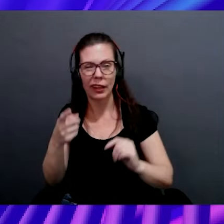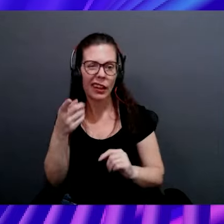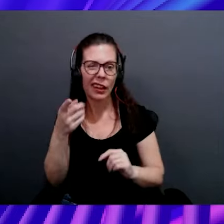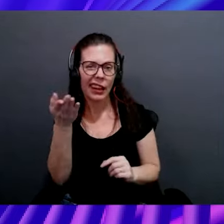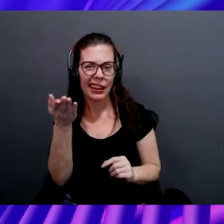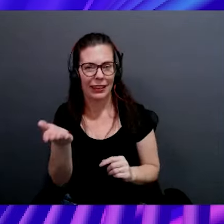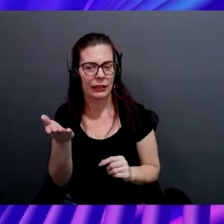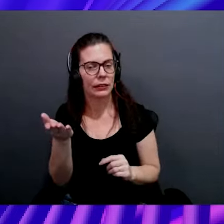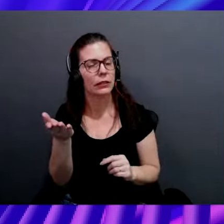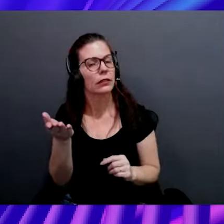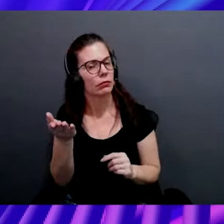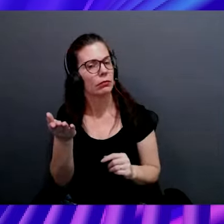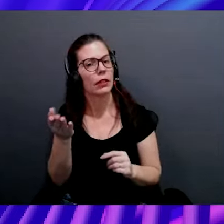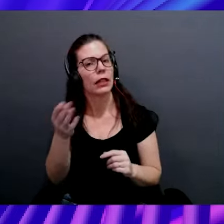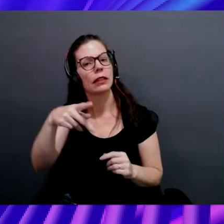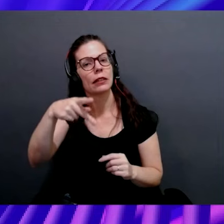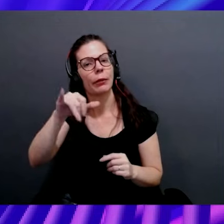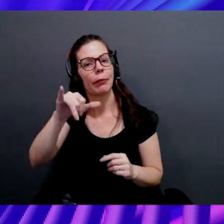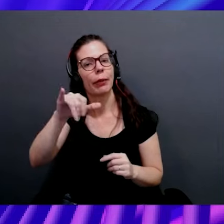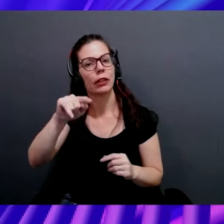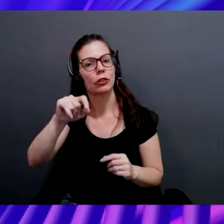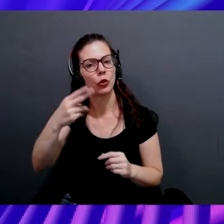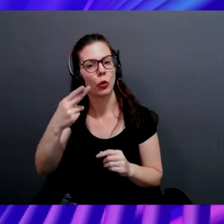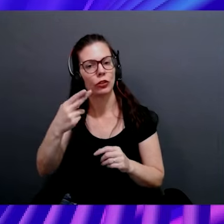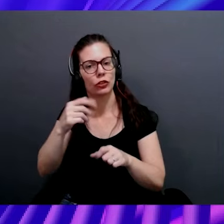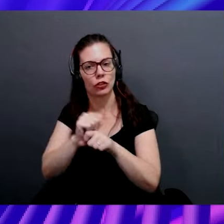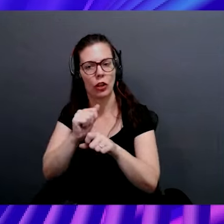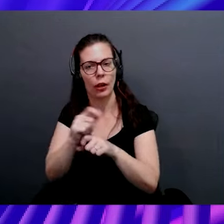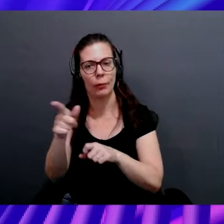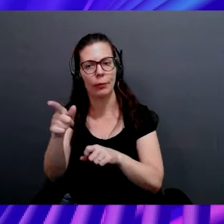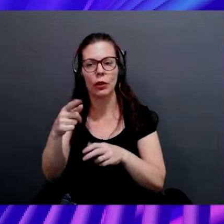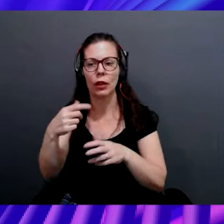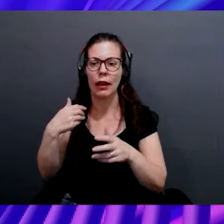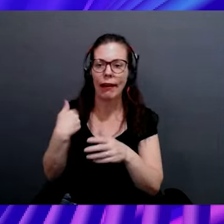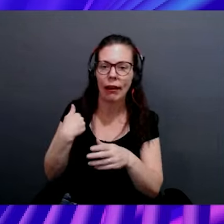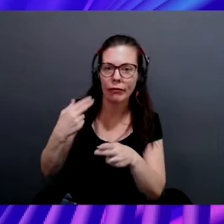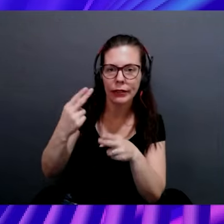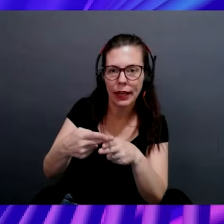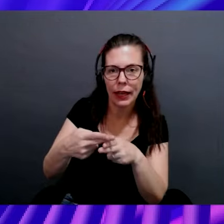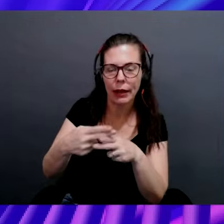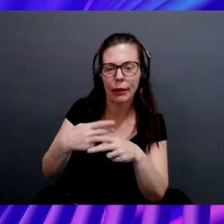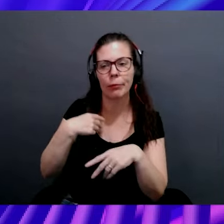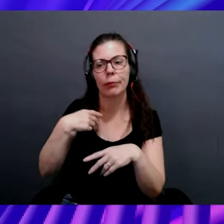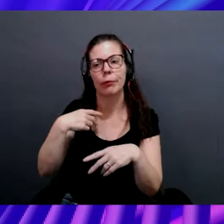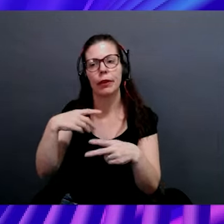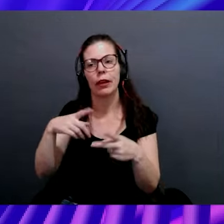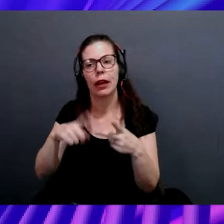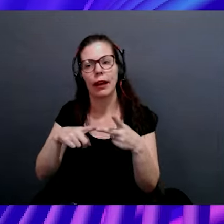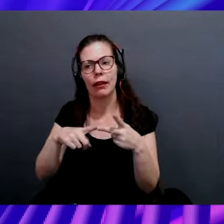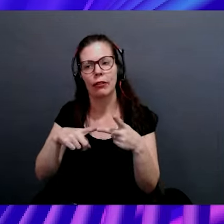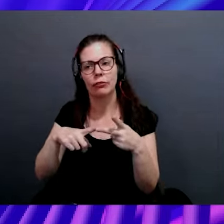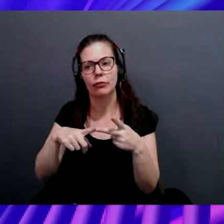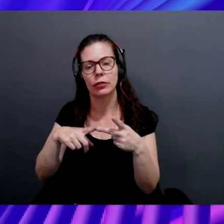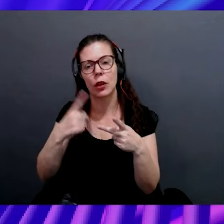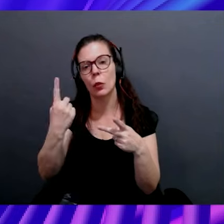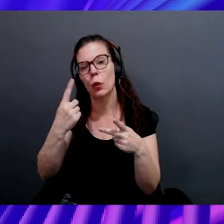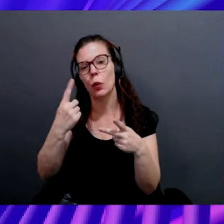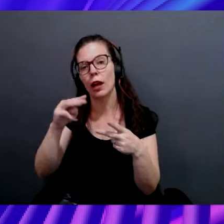it is a PyTorch job which has this name, and it has one master